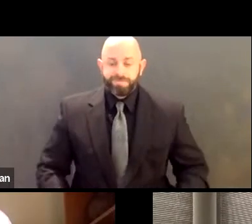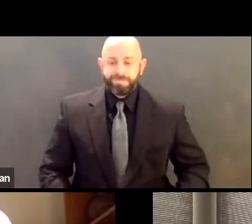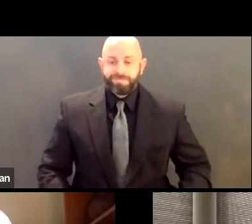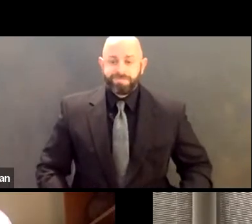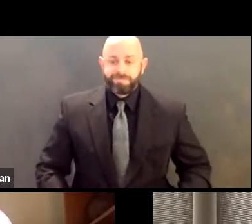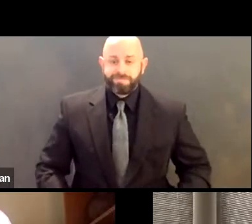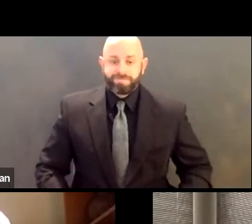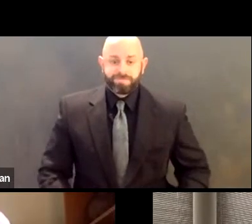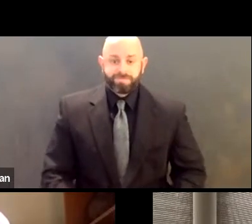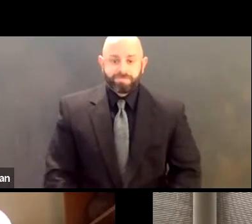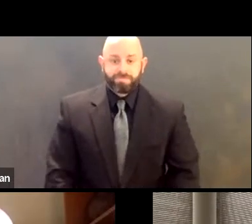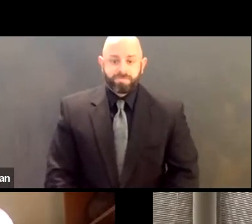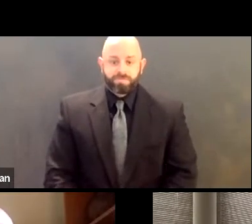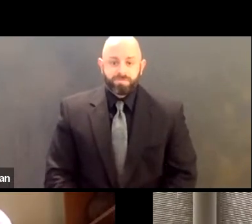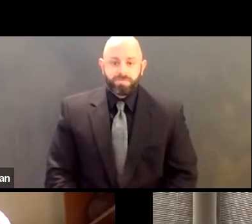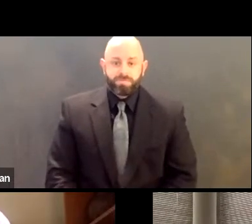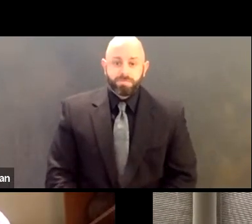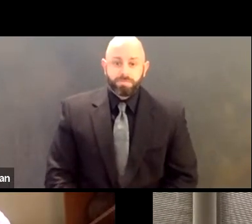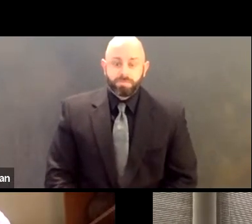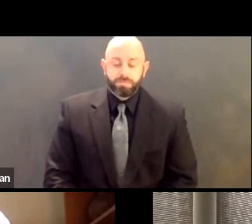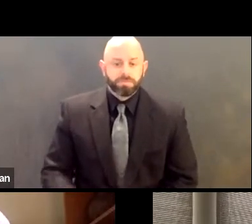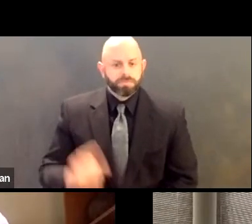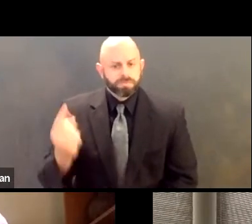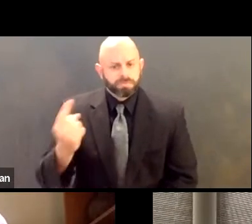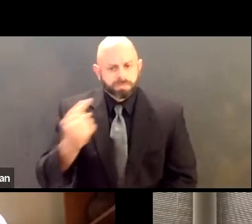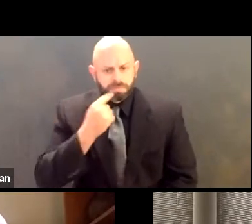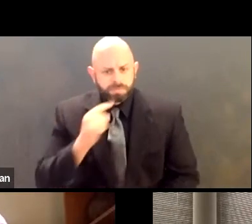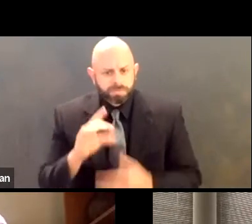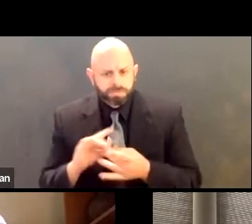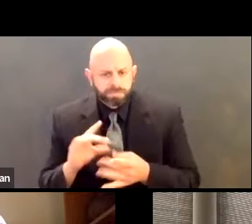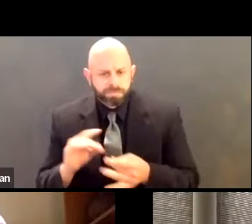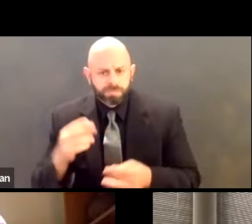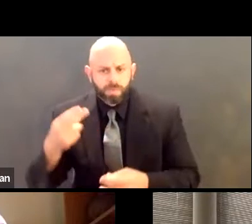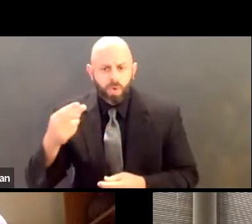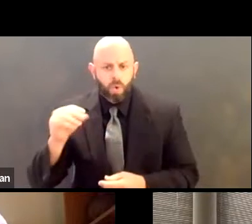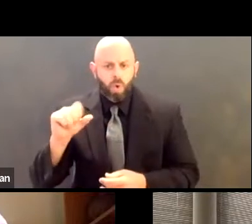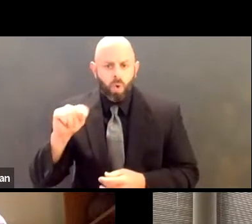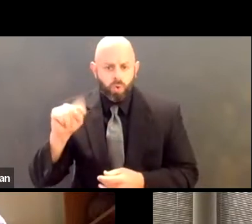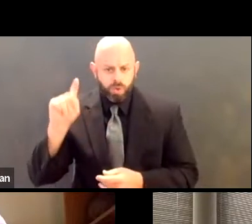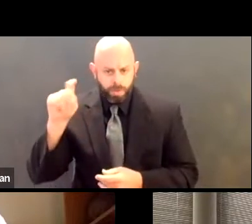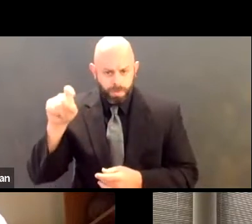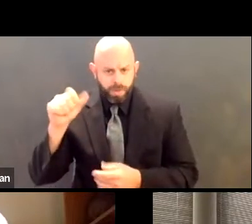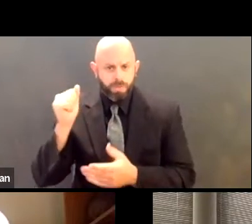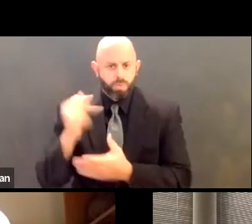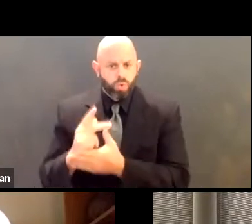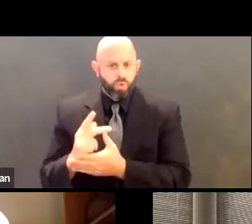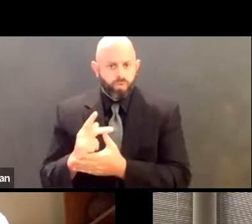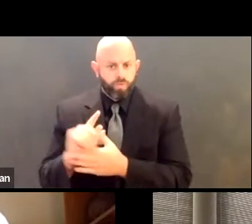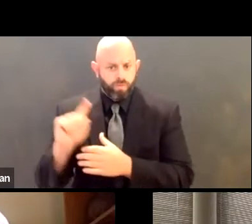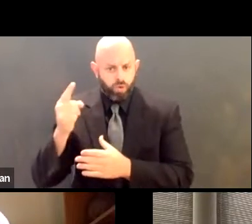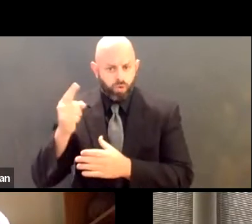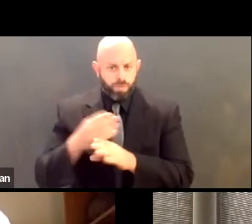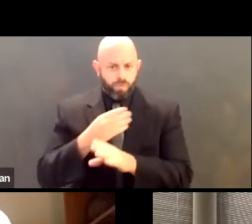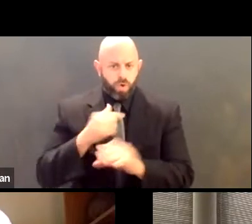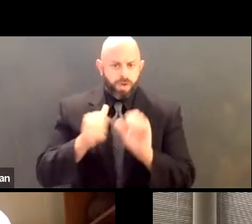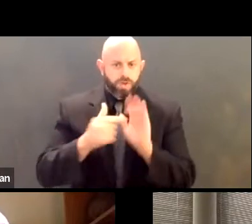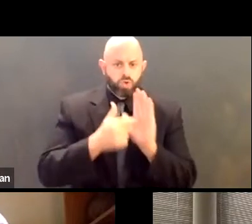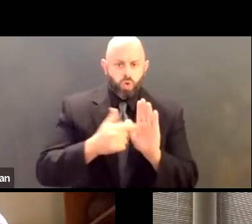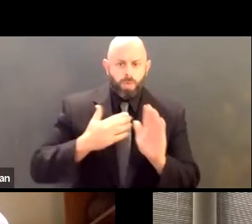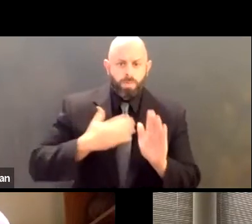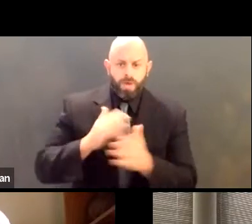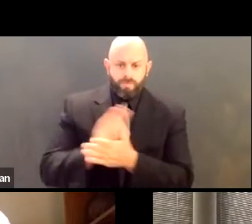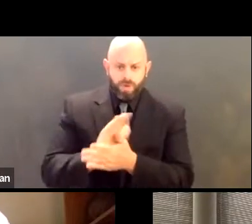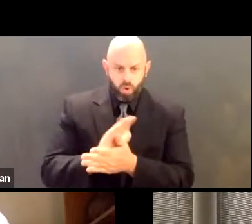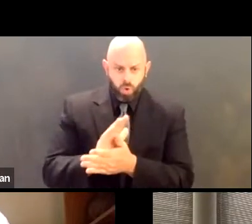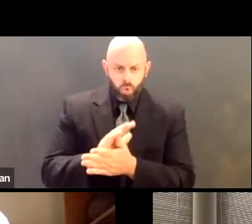It's telling me the video cannot be started because the host halted it. All right, let me take a look there for you, Tim. Let's see, I'm